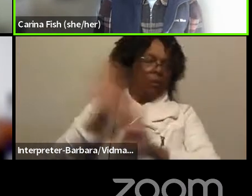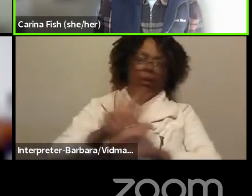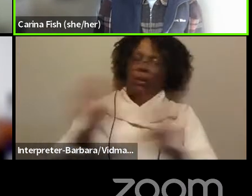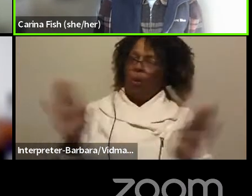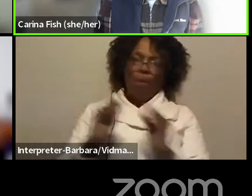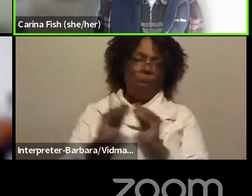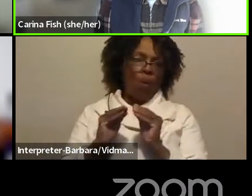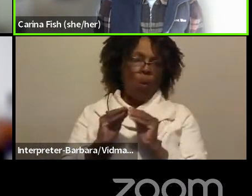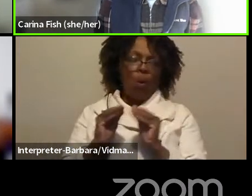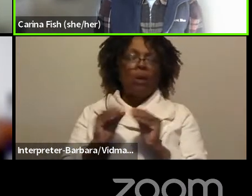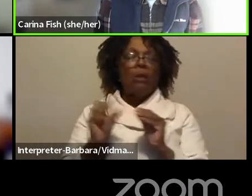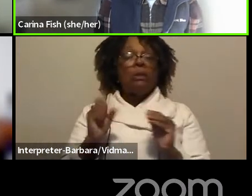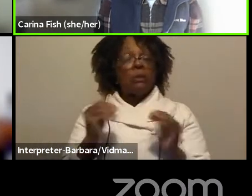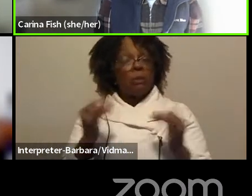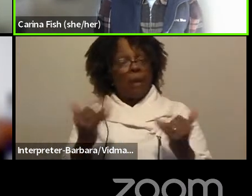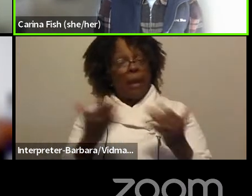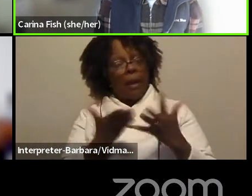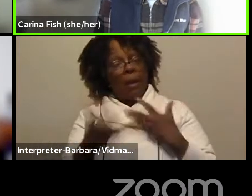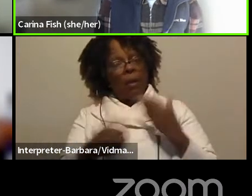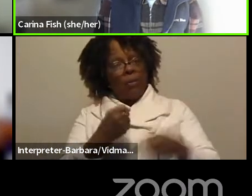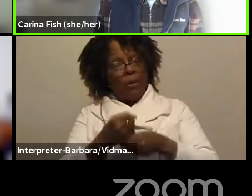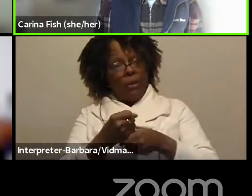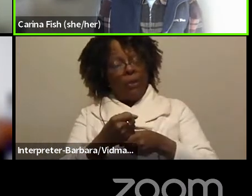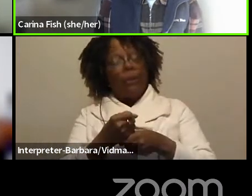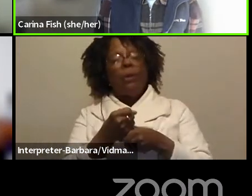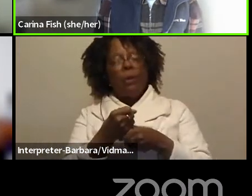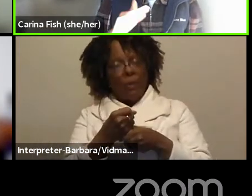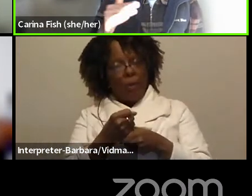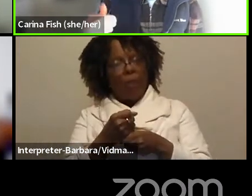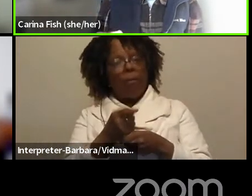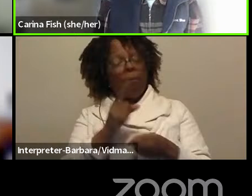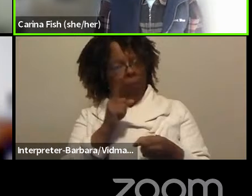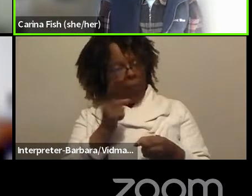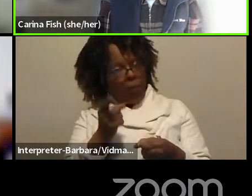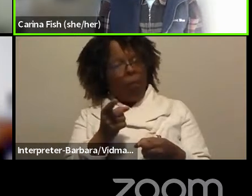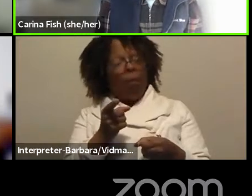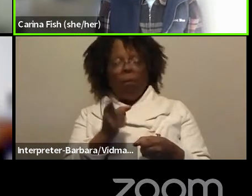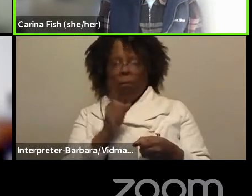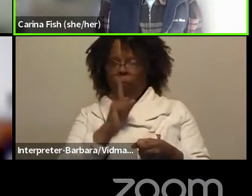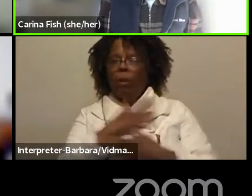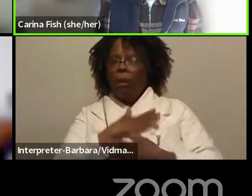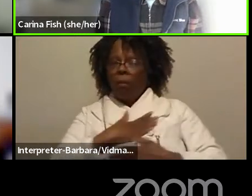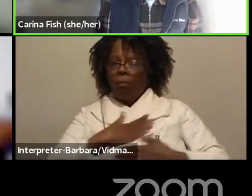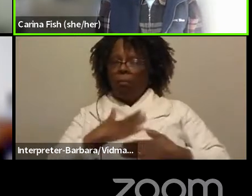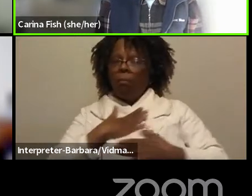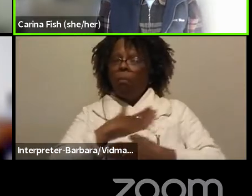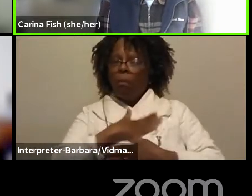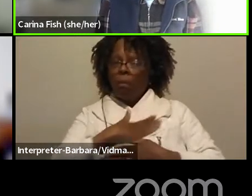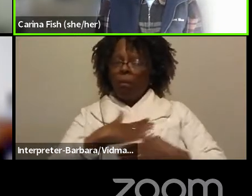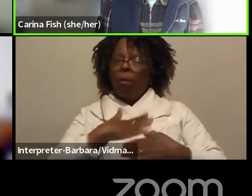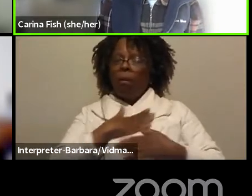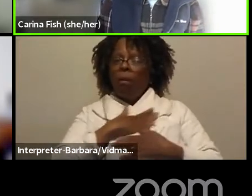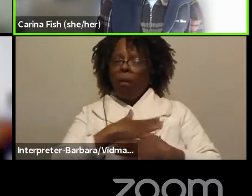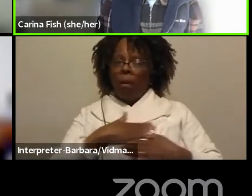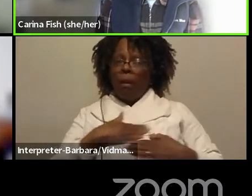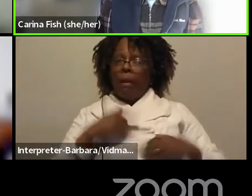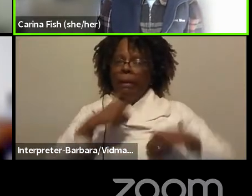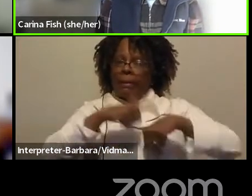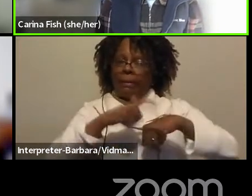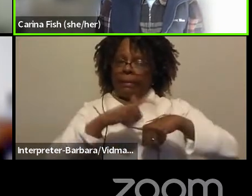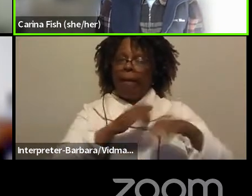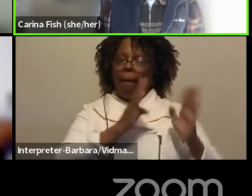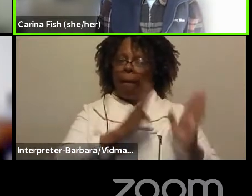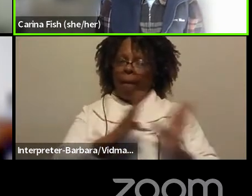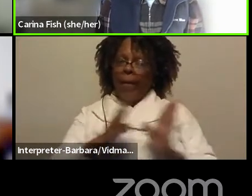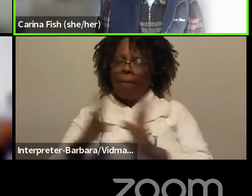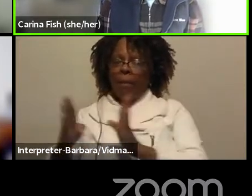throughout the years. And I really enjoyed the different phases because it's allowed me to do different things. So when I didn't have my dog, I would be able